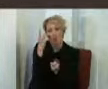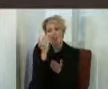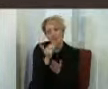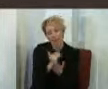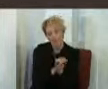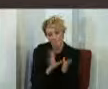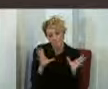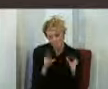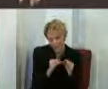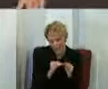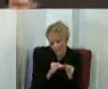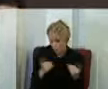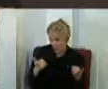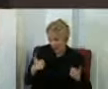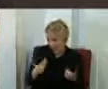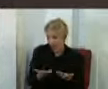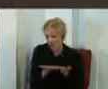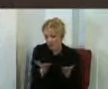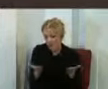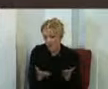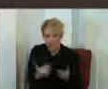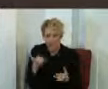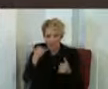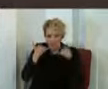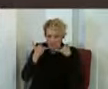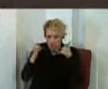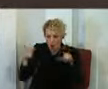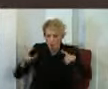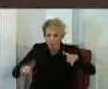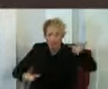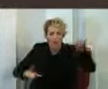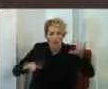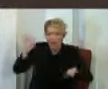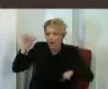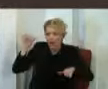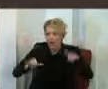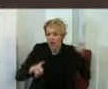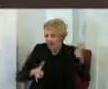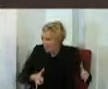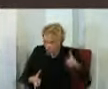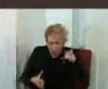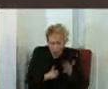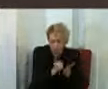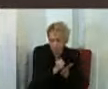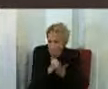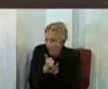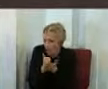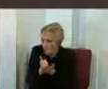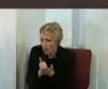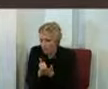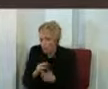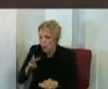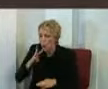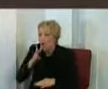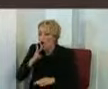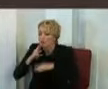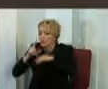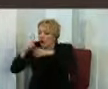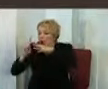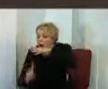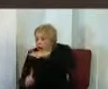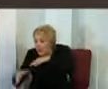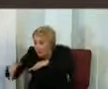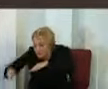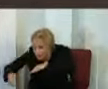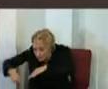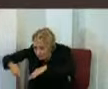building and all of the phones that get answered and so many different ways in which we help to pull people out of the water. But I want to tell you, I